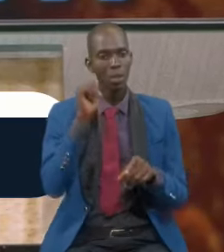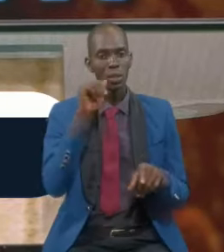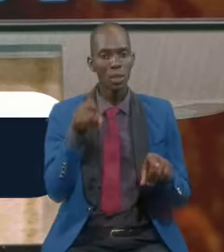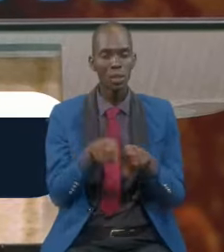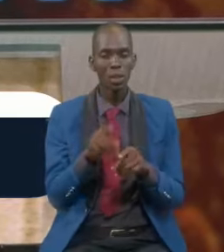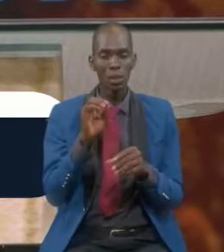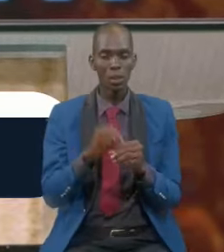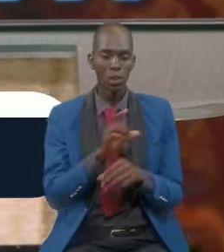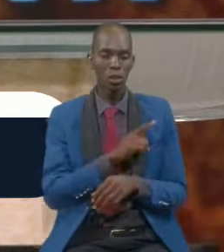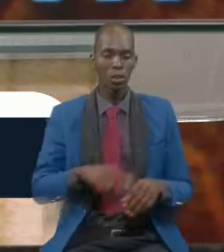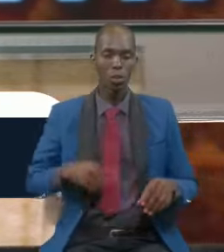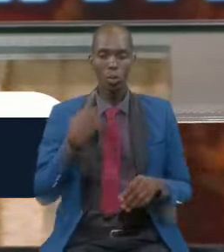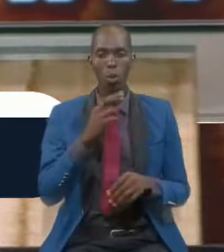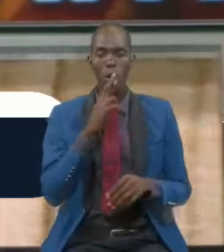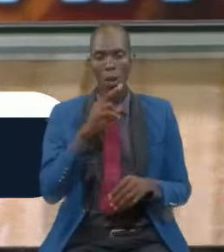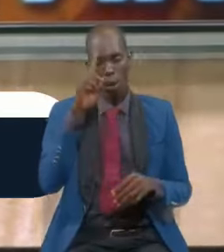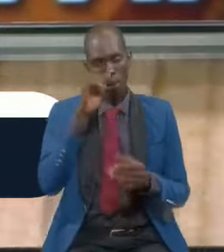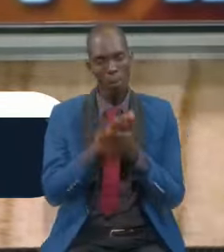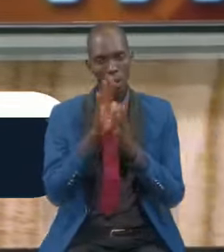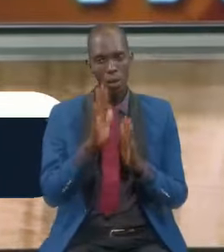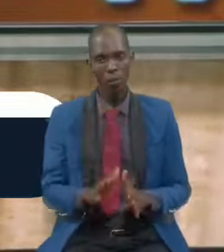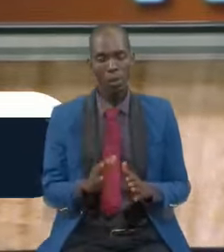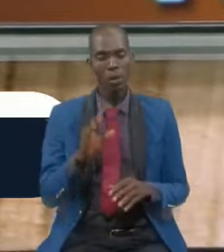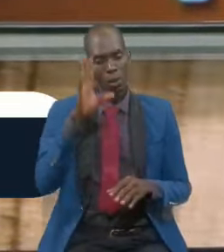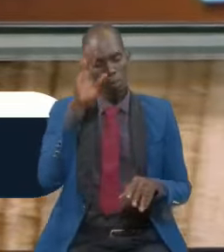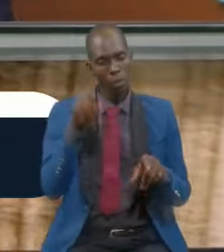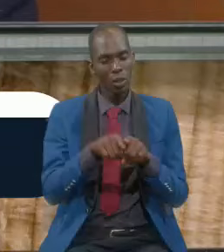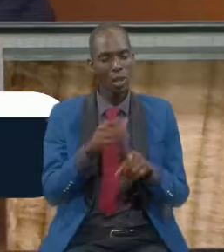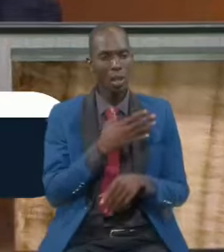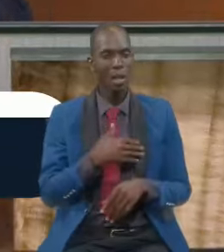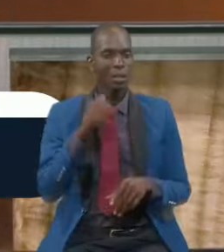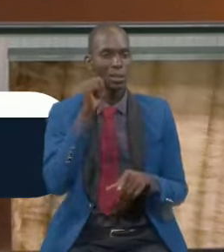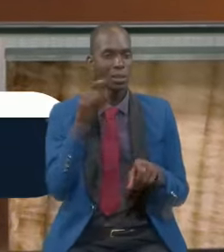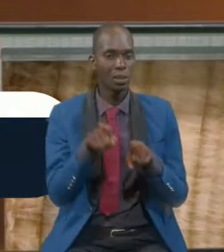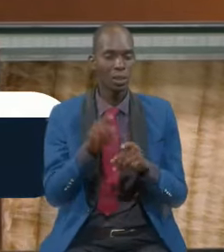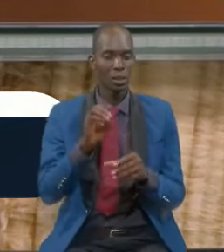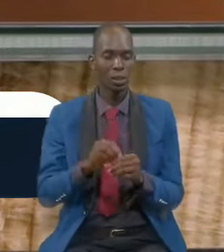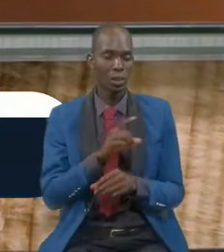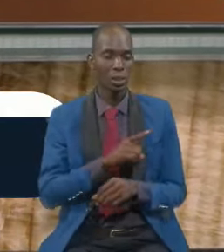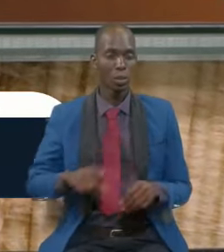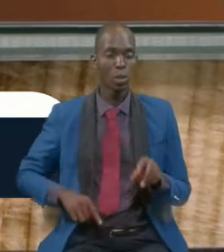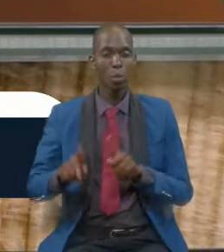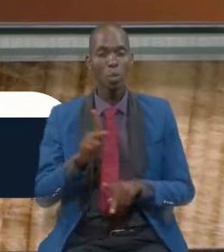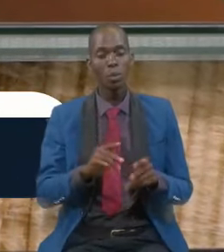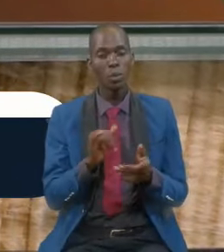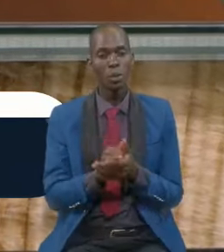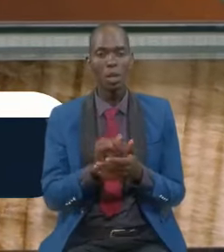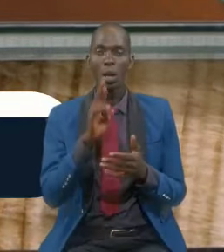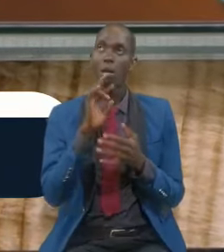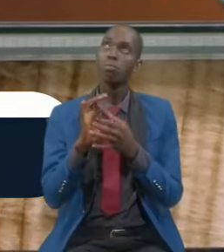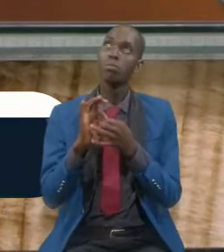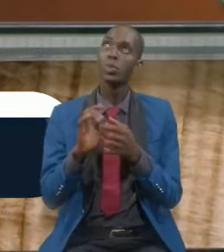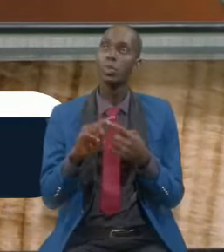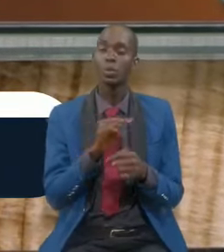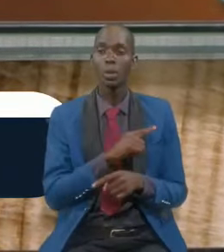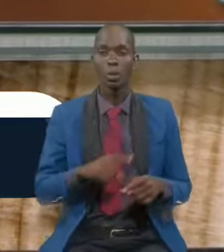are brethren? Who are brothers and sisters in the Lord? Those who belong to the Lord and to the